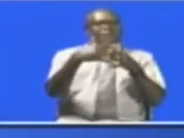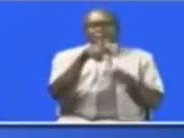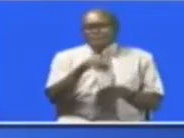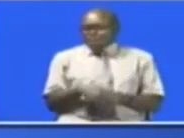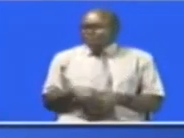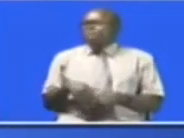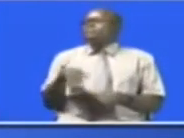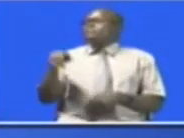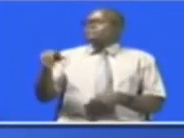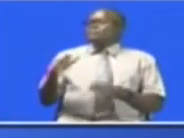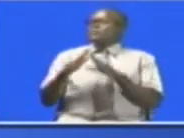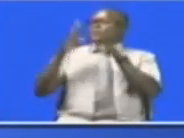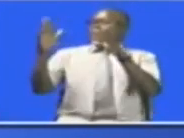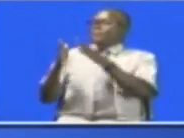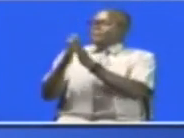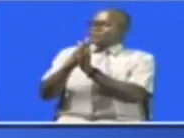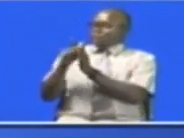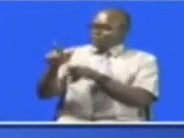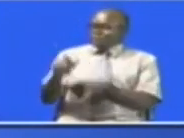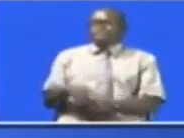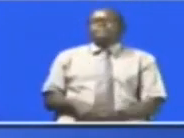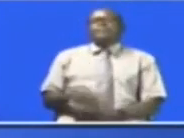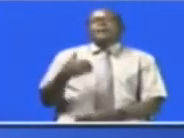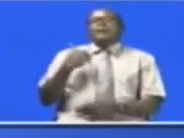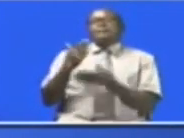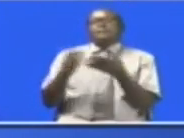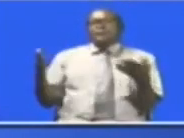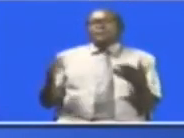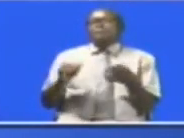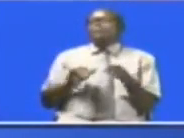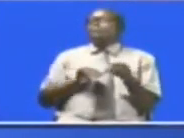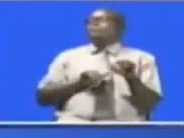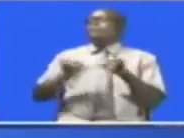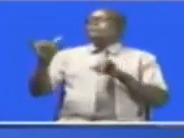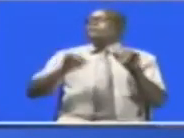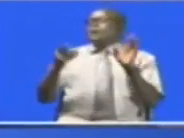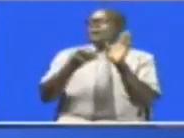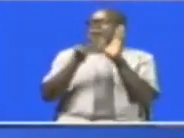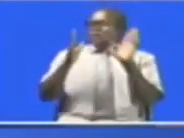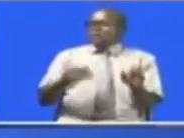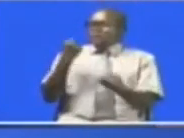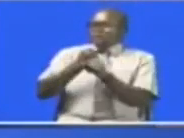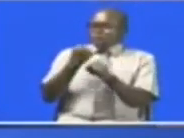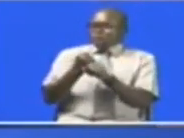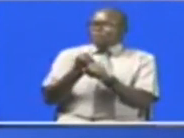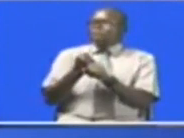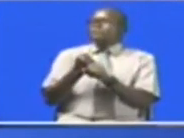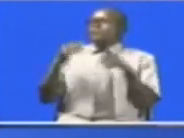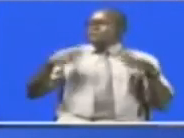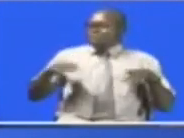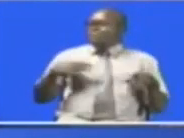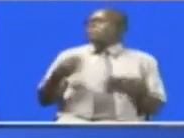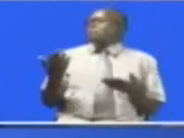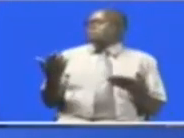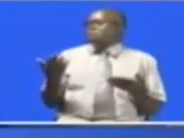the United States? It is a big story. Yeah. There was some flying doctors that they were doing cleft lift. The